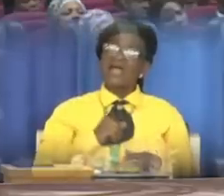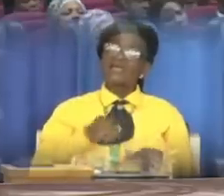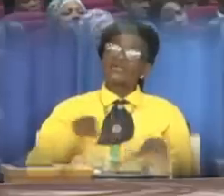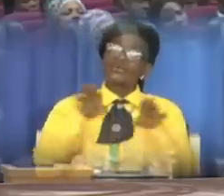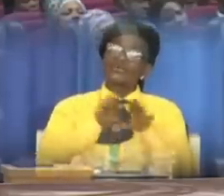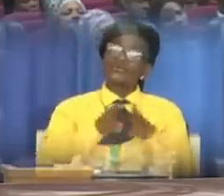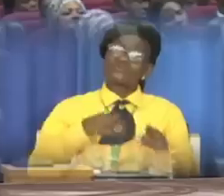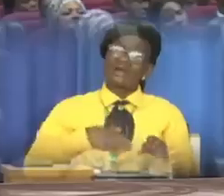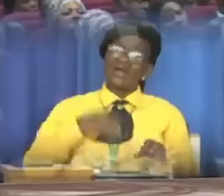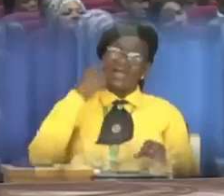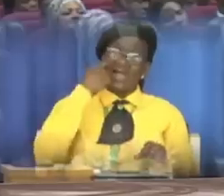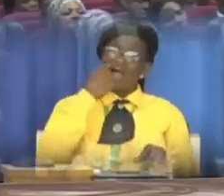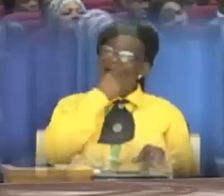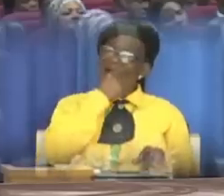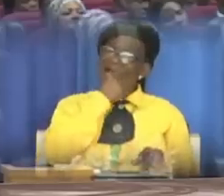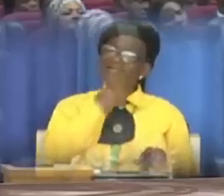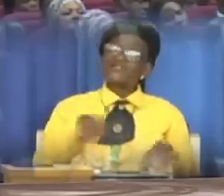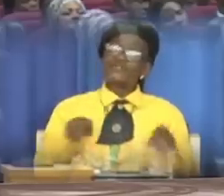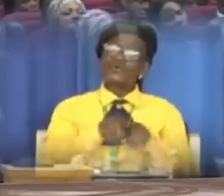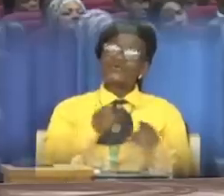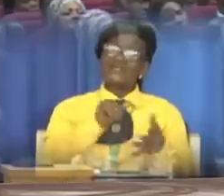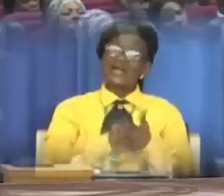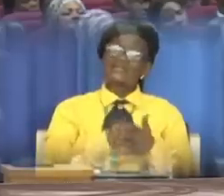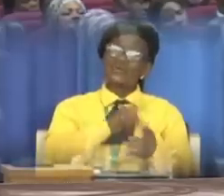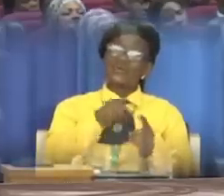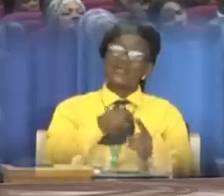they come in, they will think I'm sleeping.